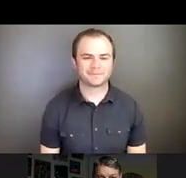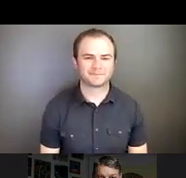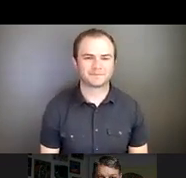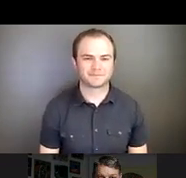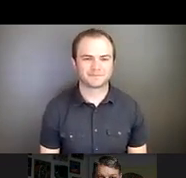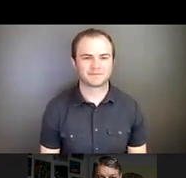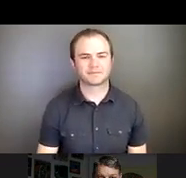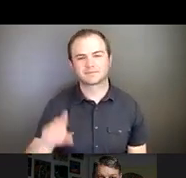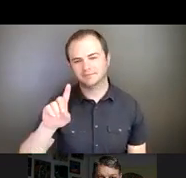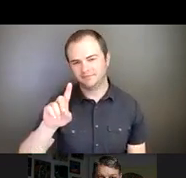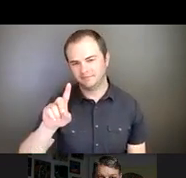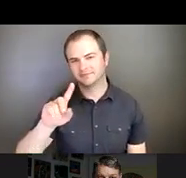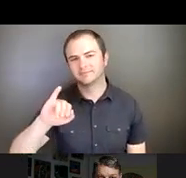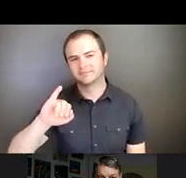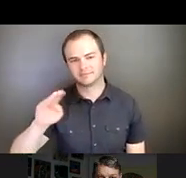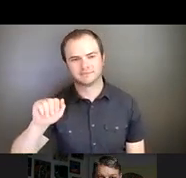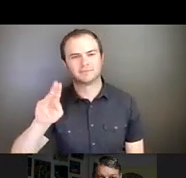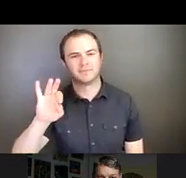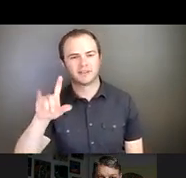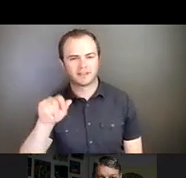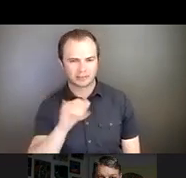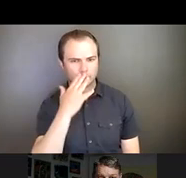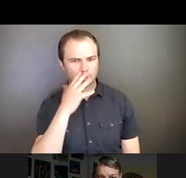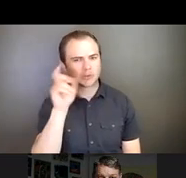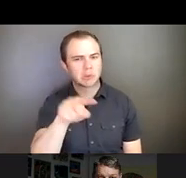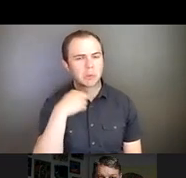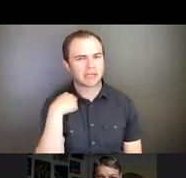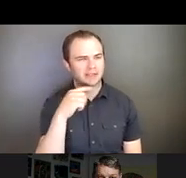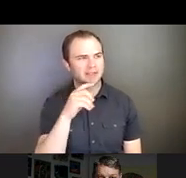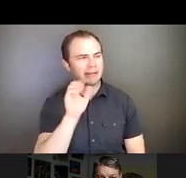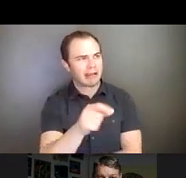Good question. Something that we can marinate on a bit.